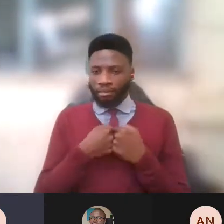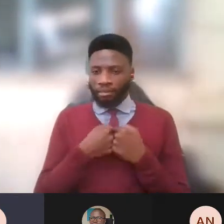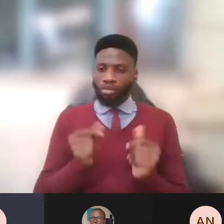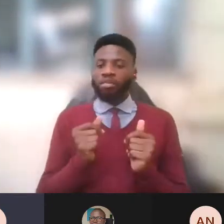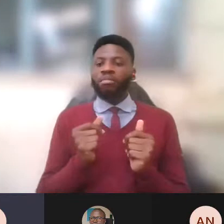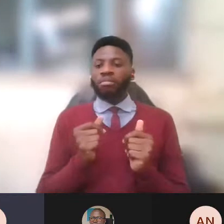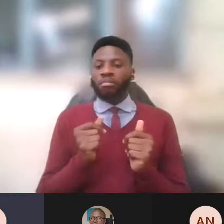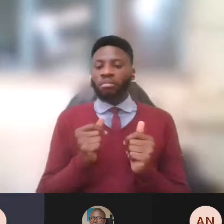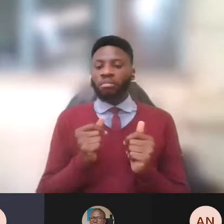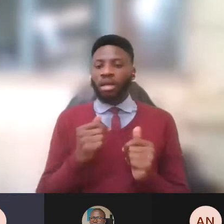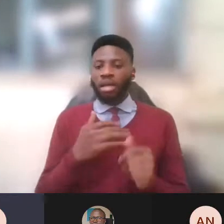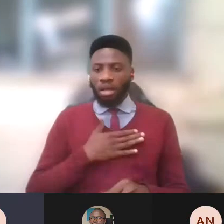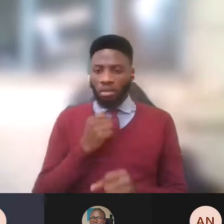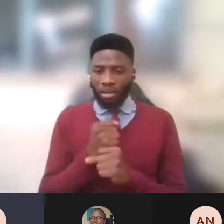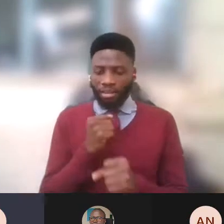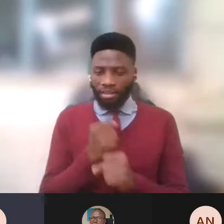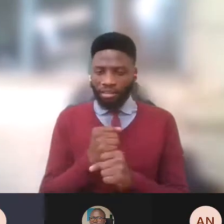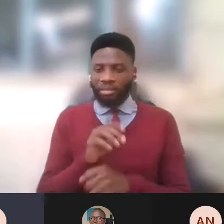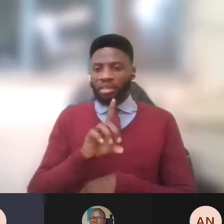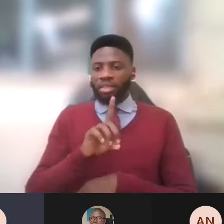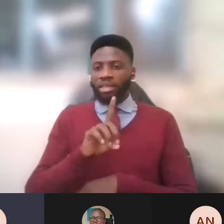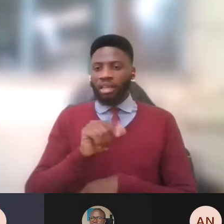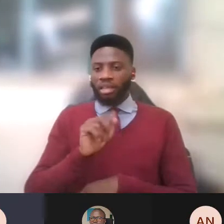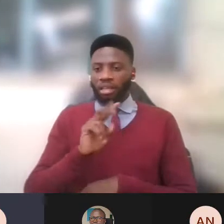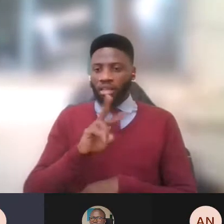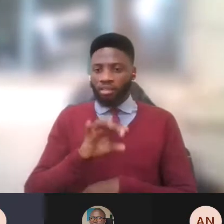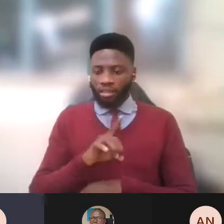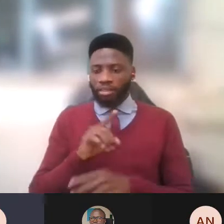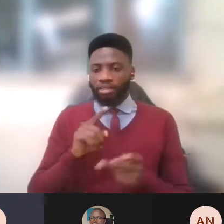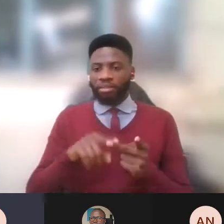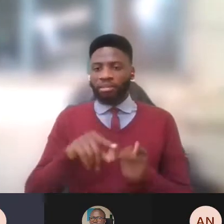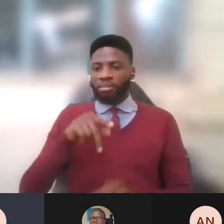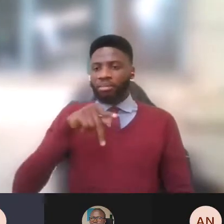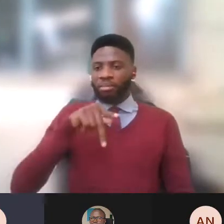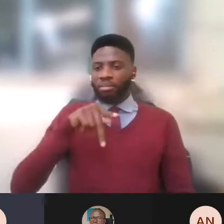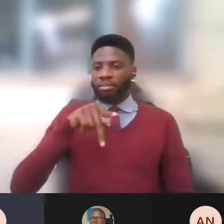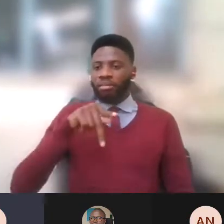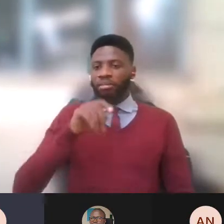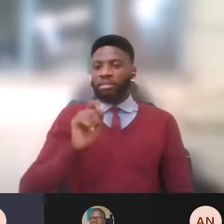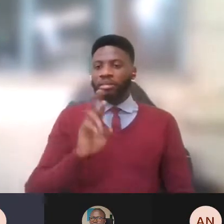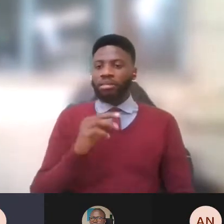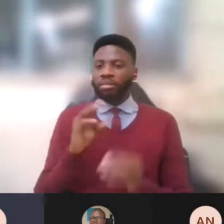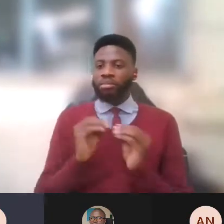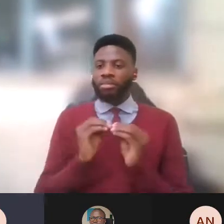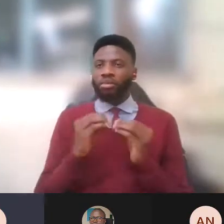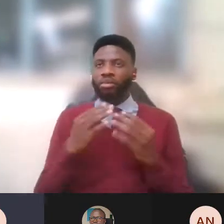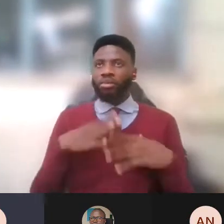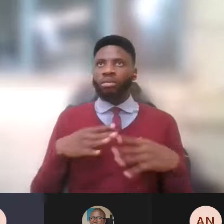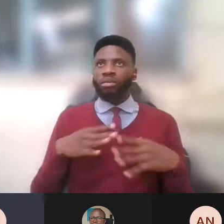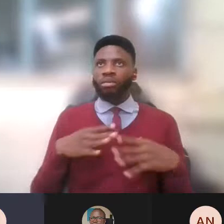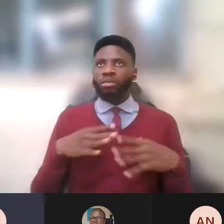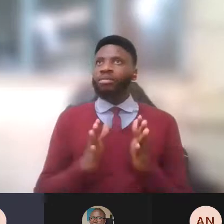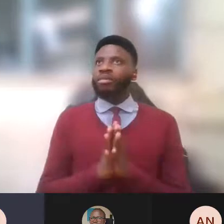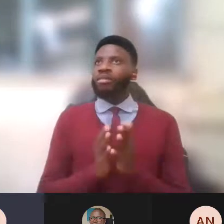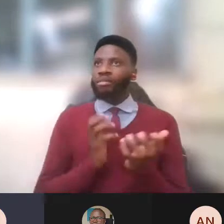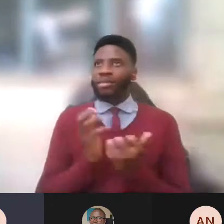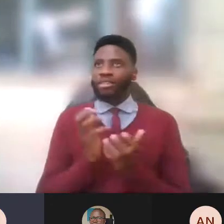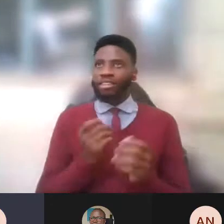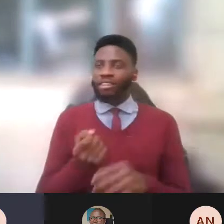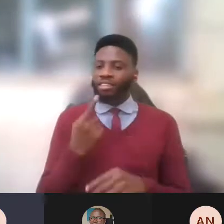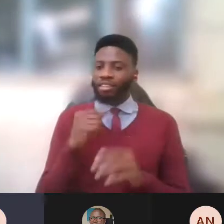one of the things that we're trying to instill in the ways of working, where we're trying to set an example of, we can make mistakes, we can't get it